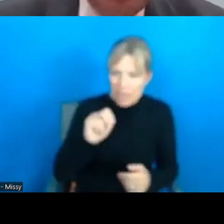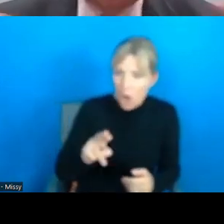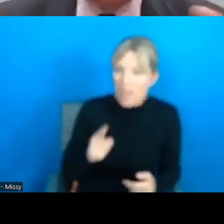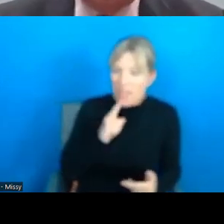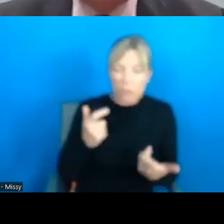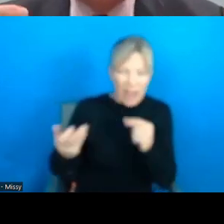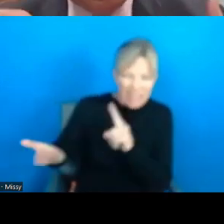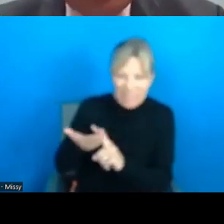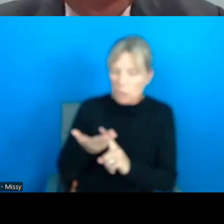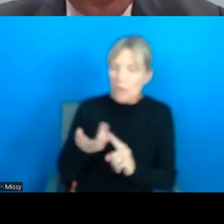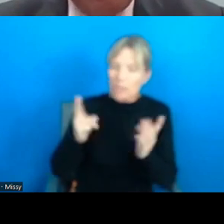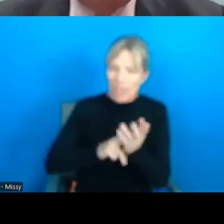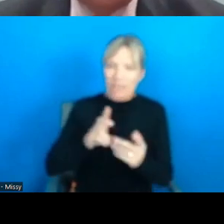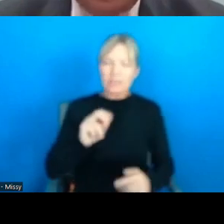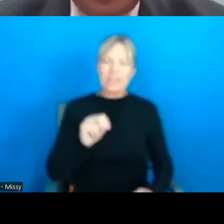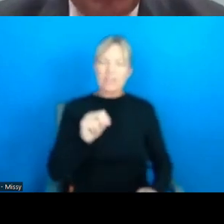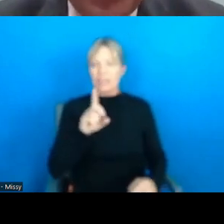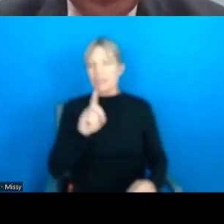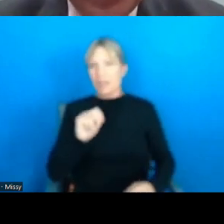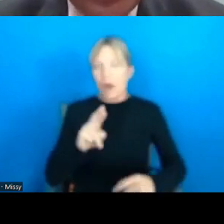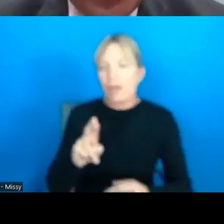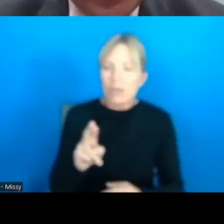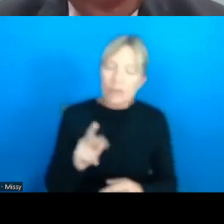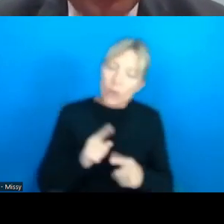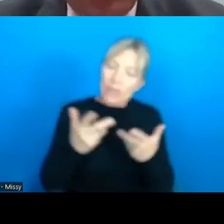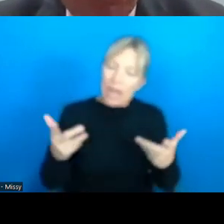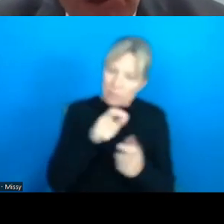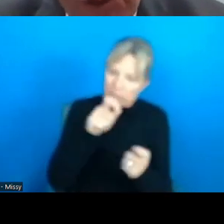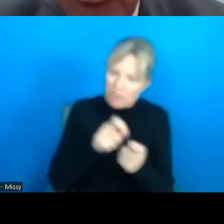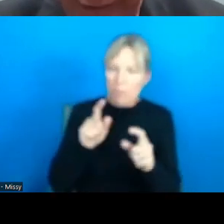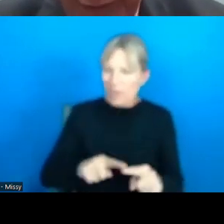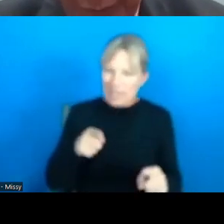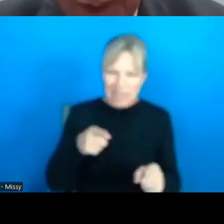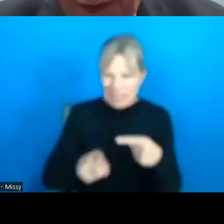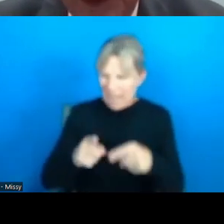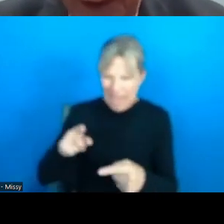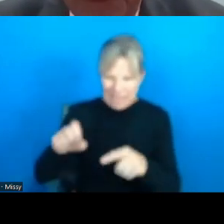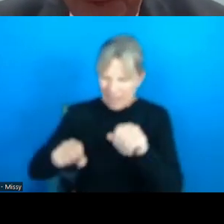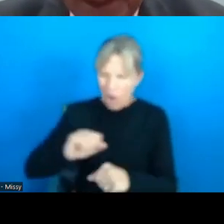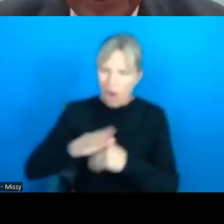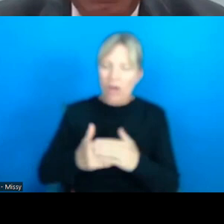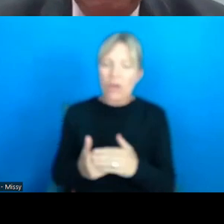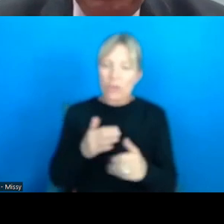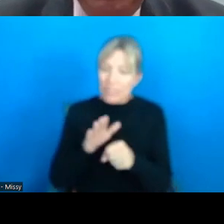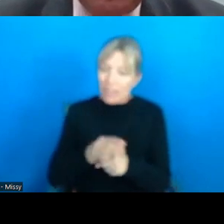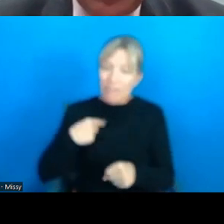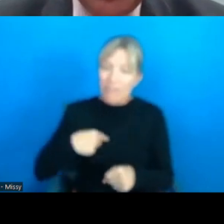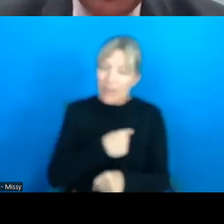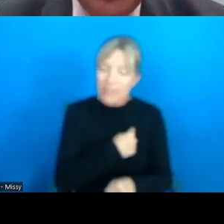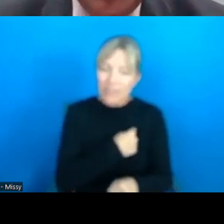that. There are a lot of specifics, but I think we can attack all of those. There are enough of us.